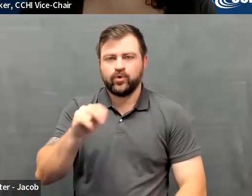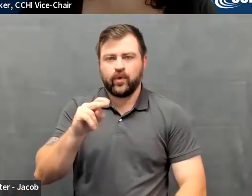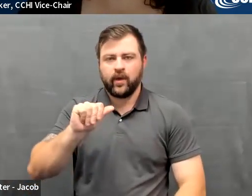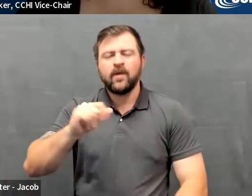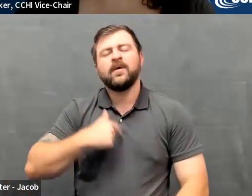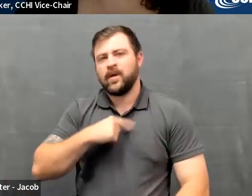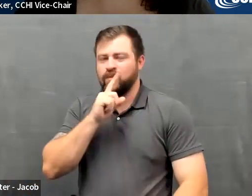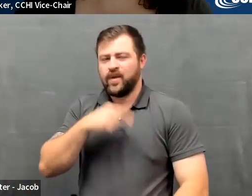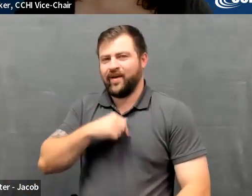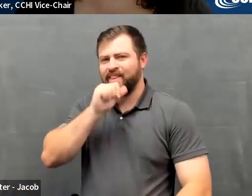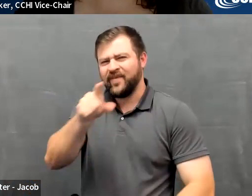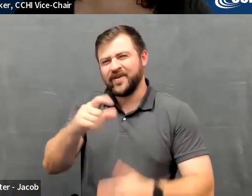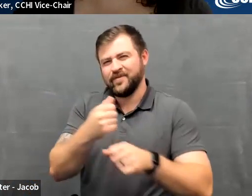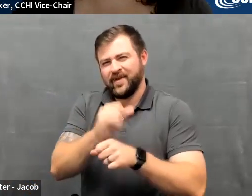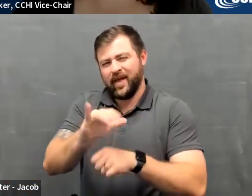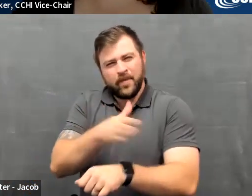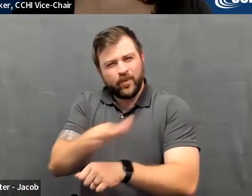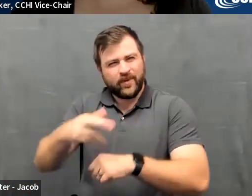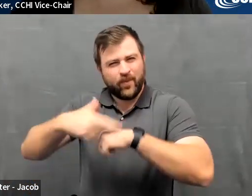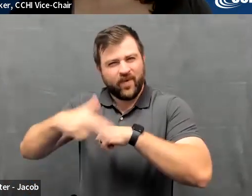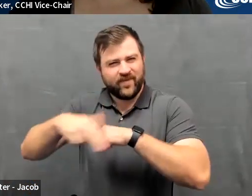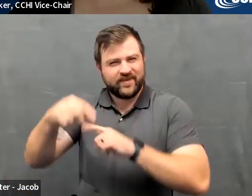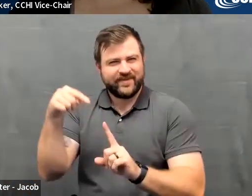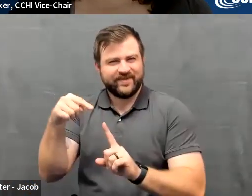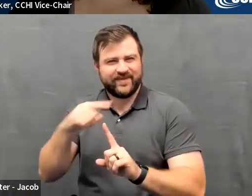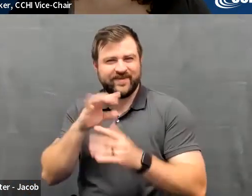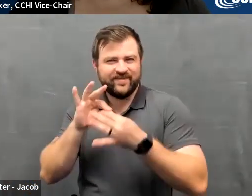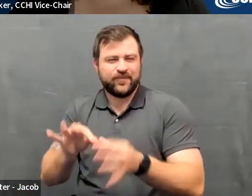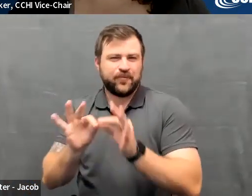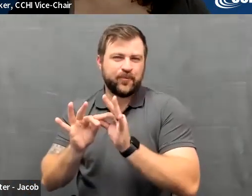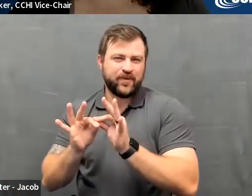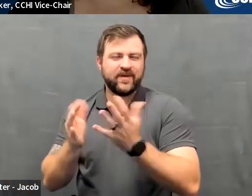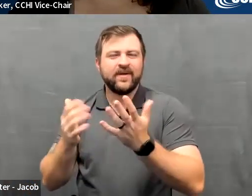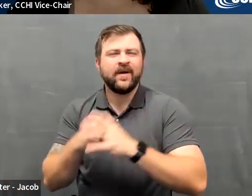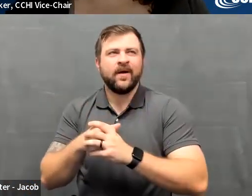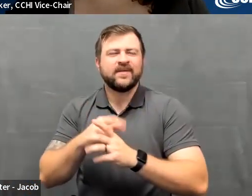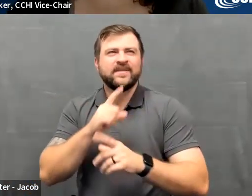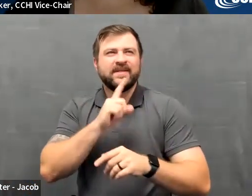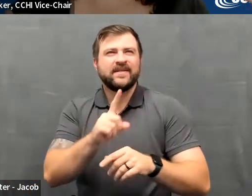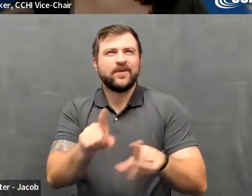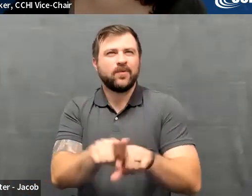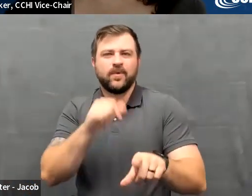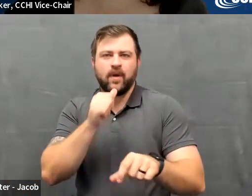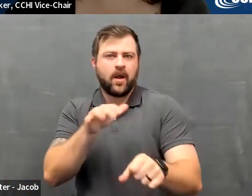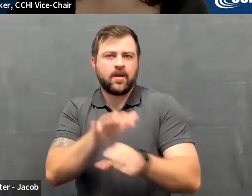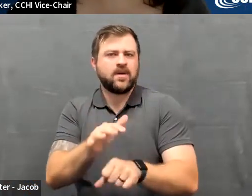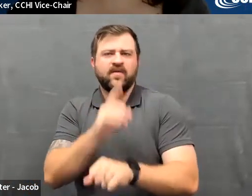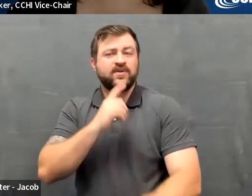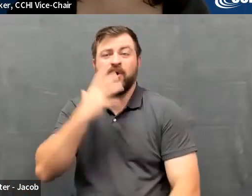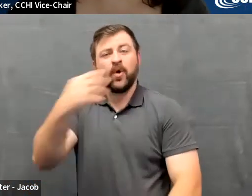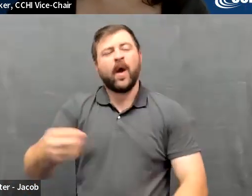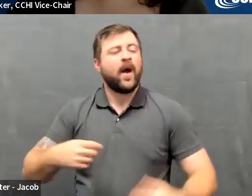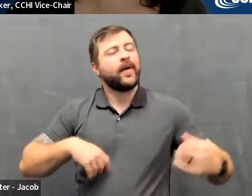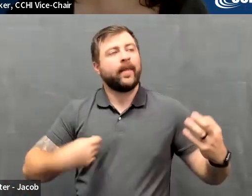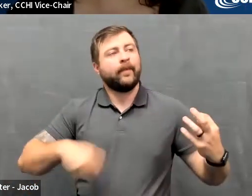that you make that music reference, because it's also not enough to just go out there and play